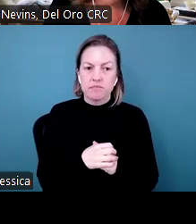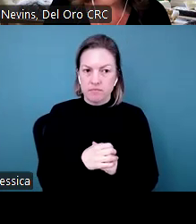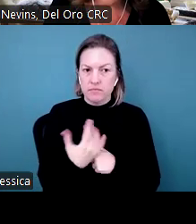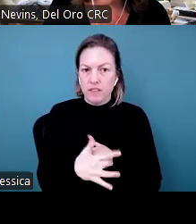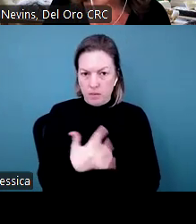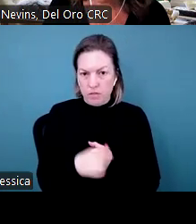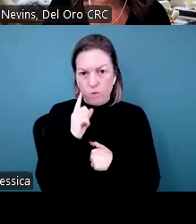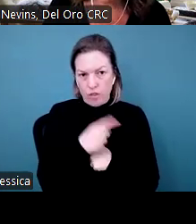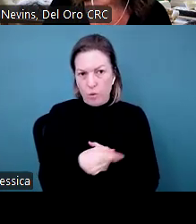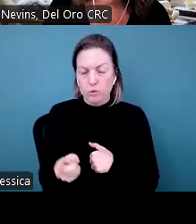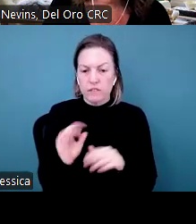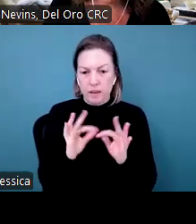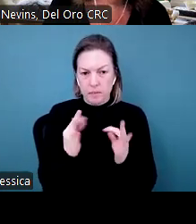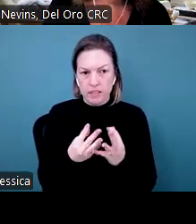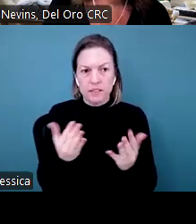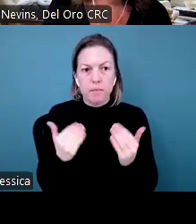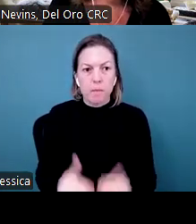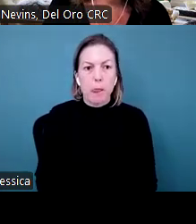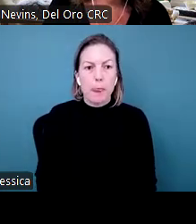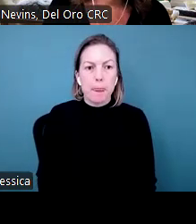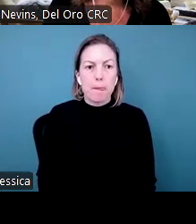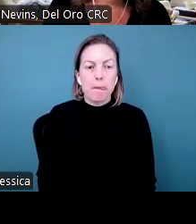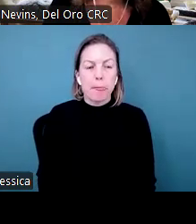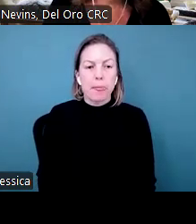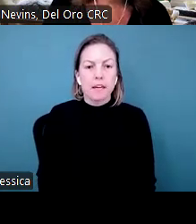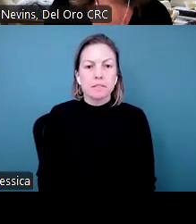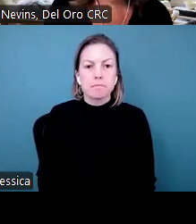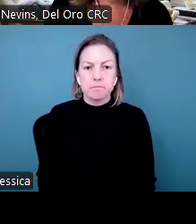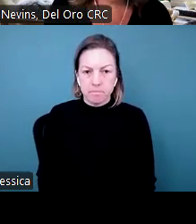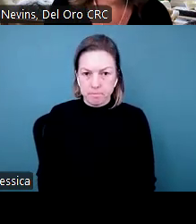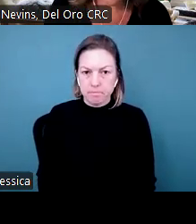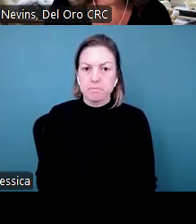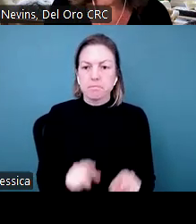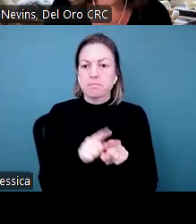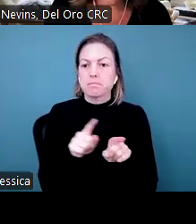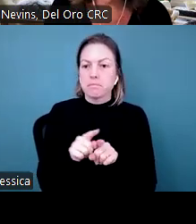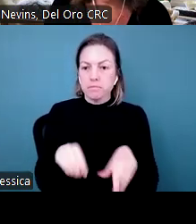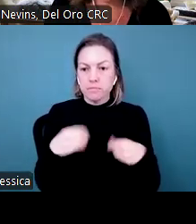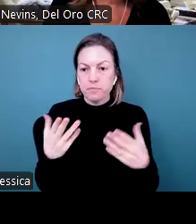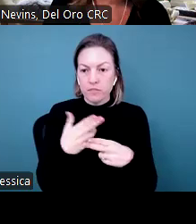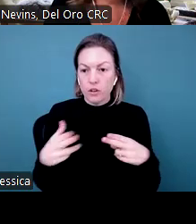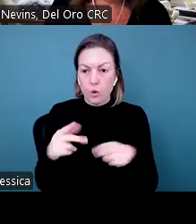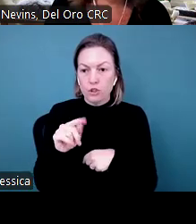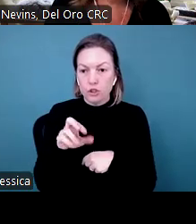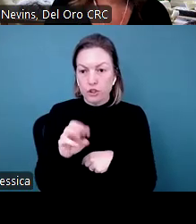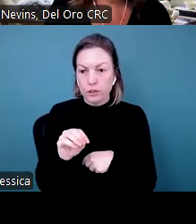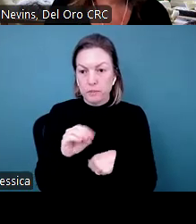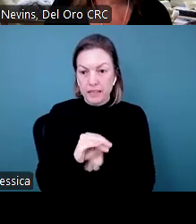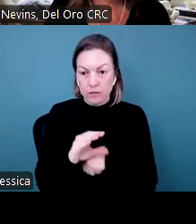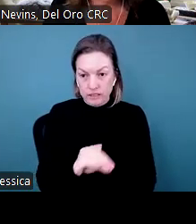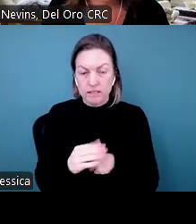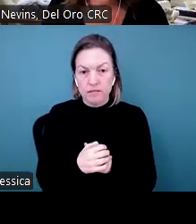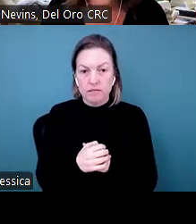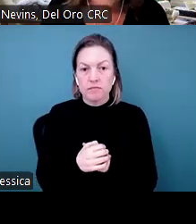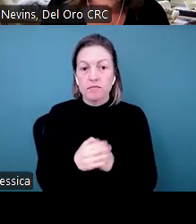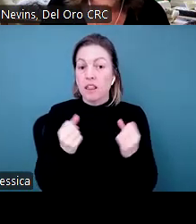our families. Next slide. We also provide short-term counseling. Again, a lot of our clients